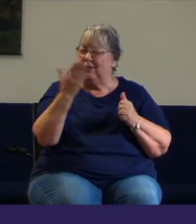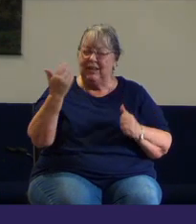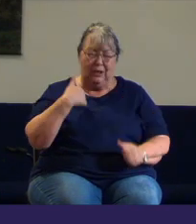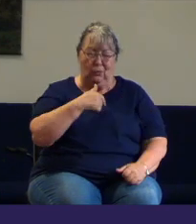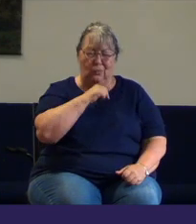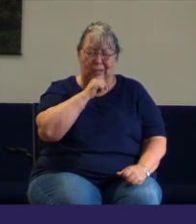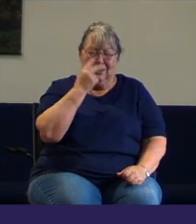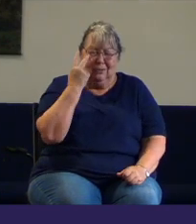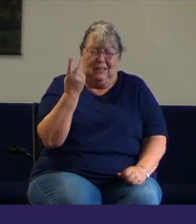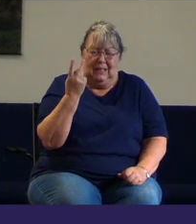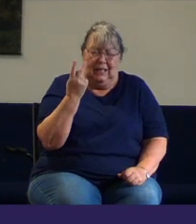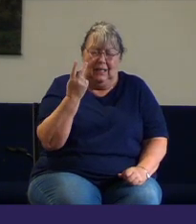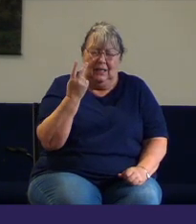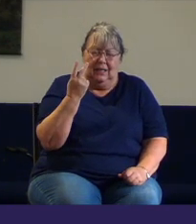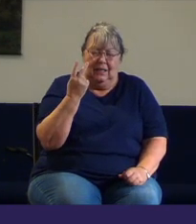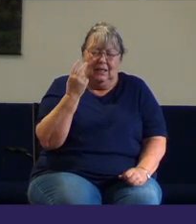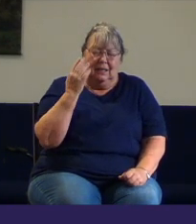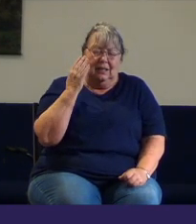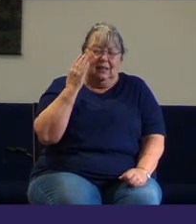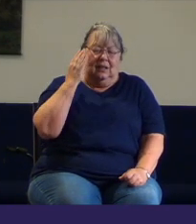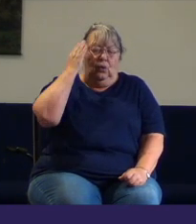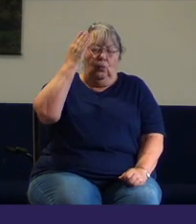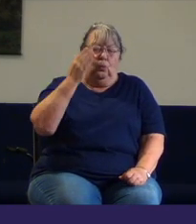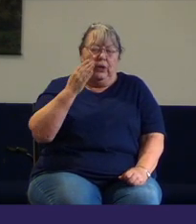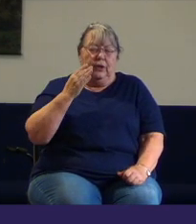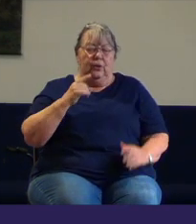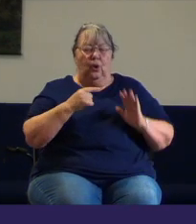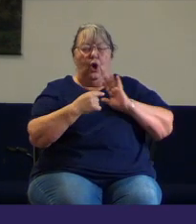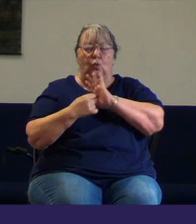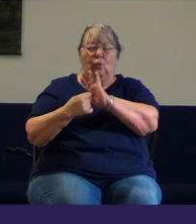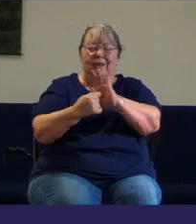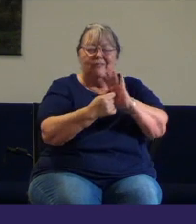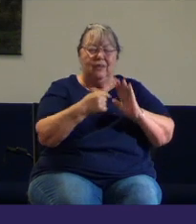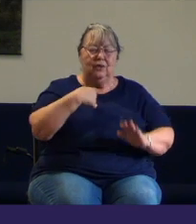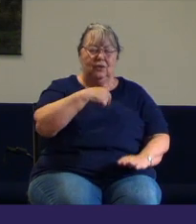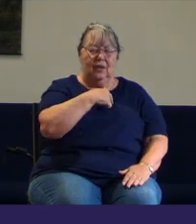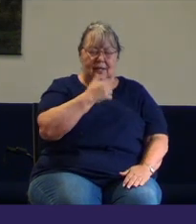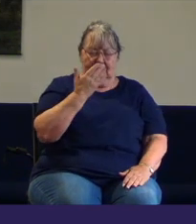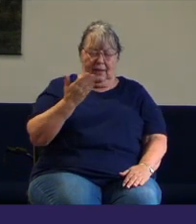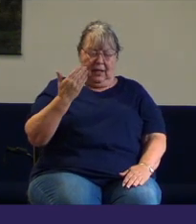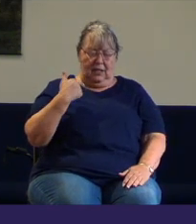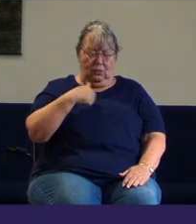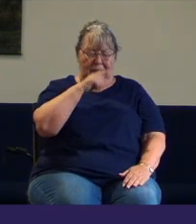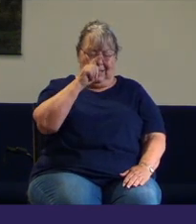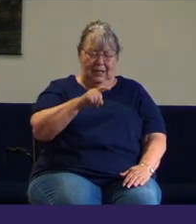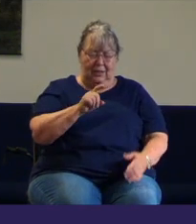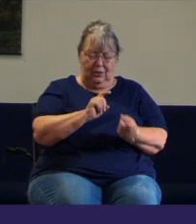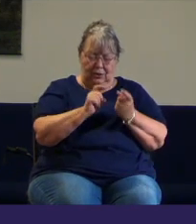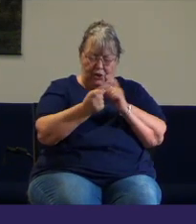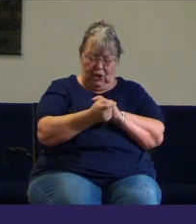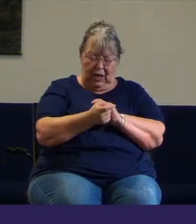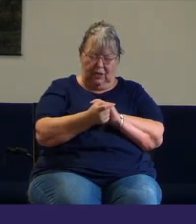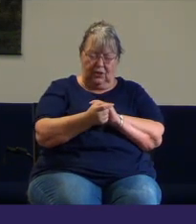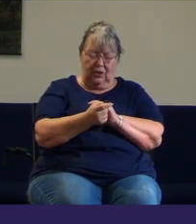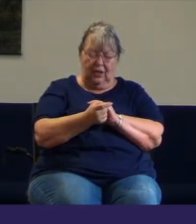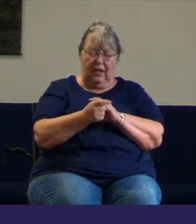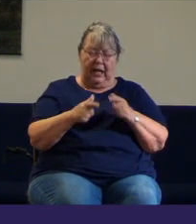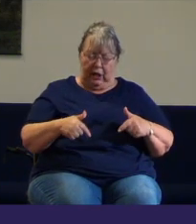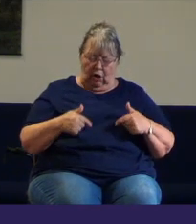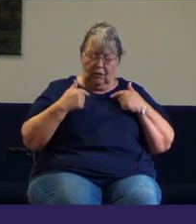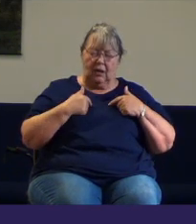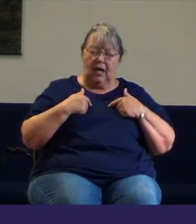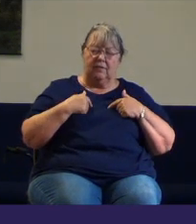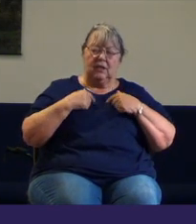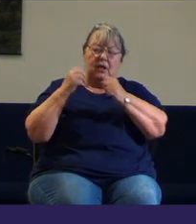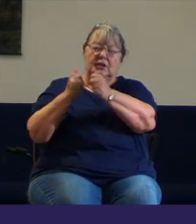sometimes. Would you reveal to us today what we need to see and hear, oh God, in the name of Jesus? If you're here today seated,